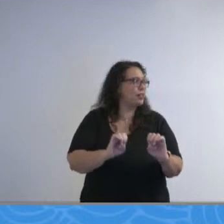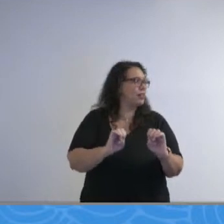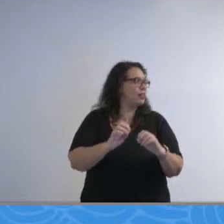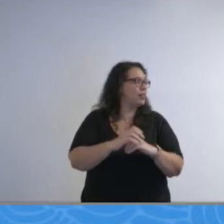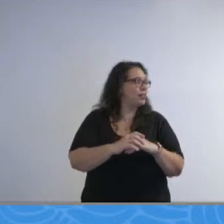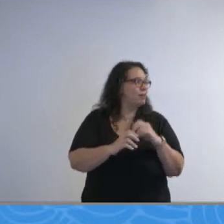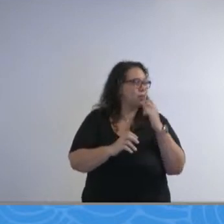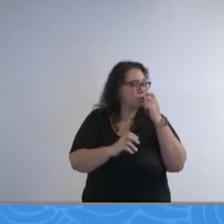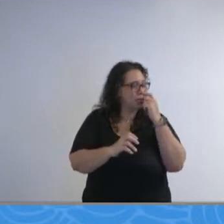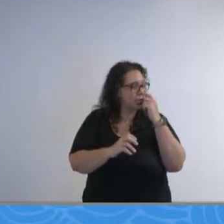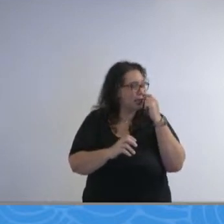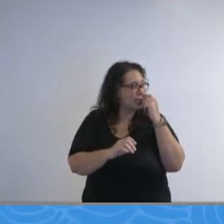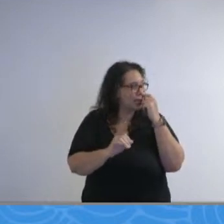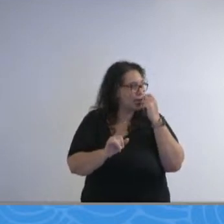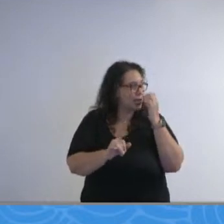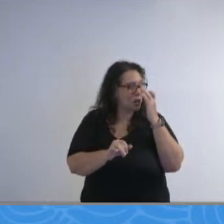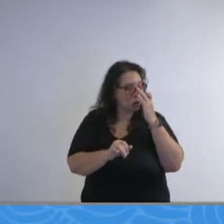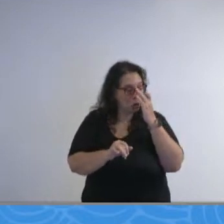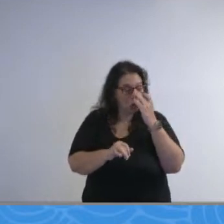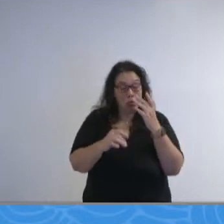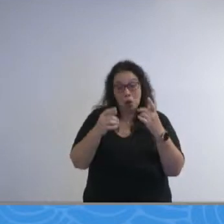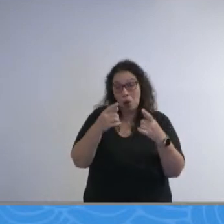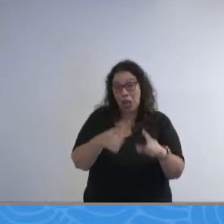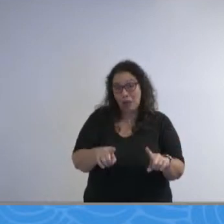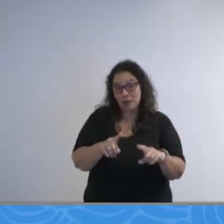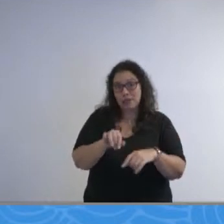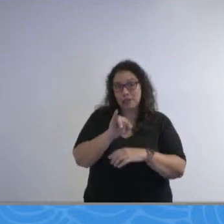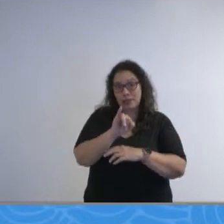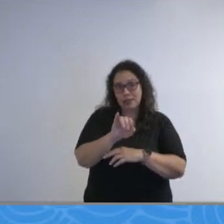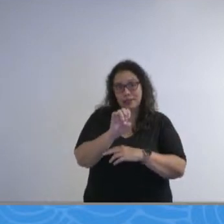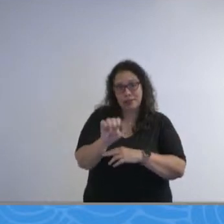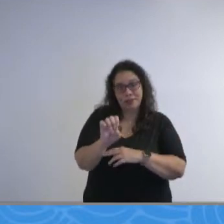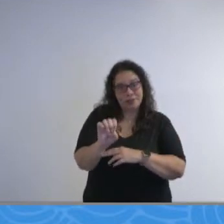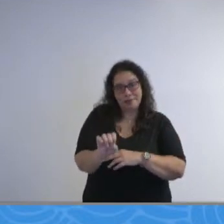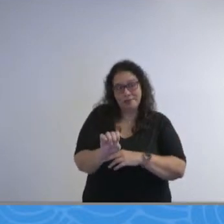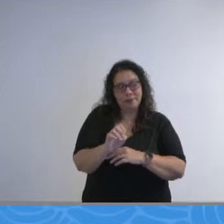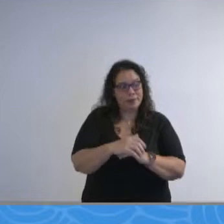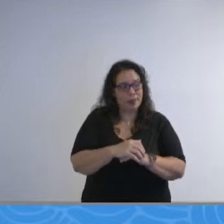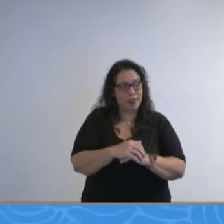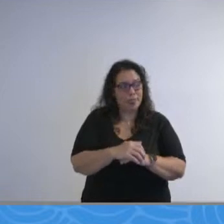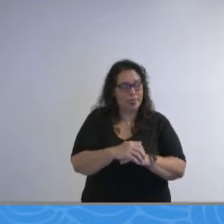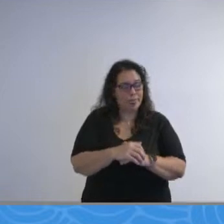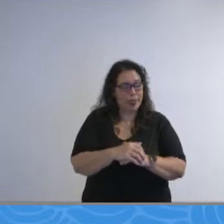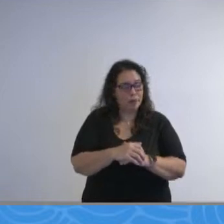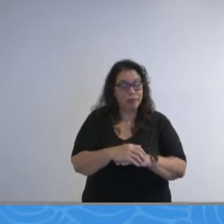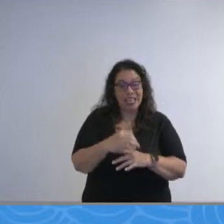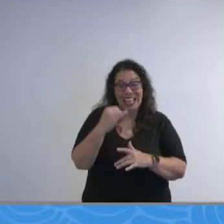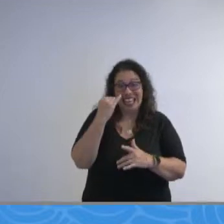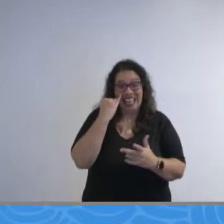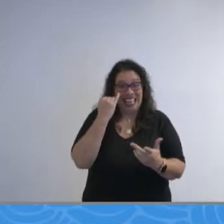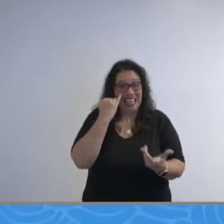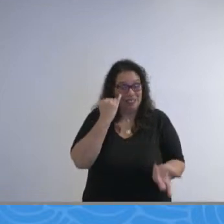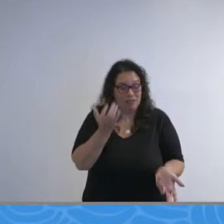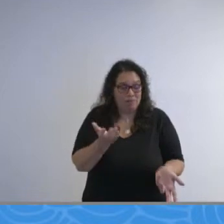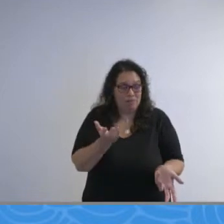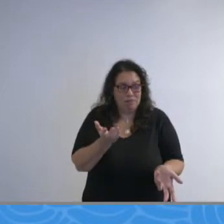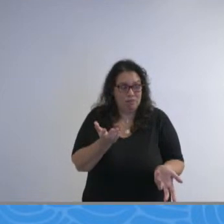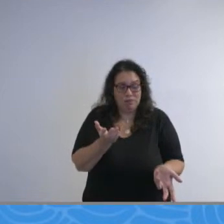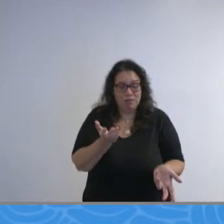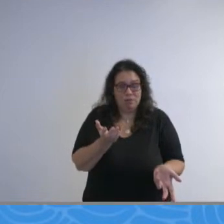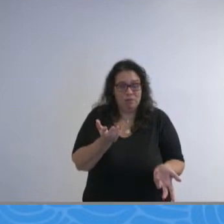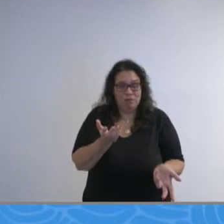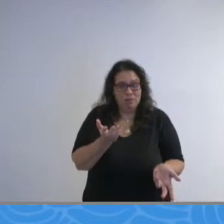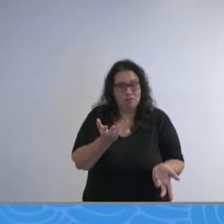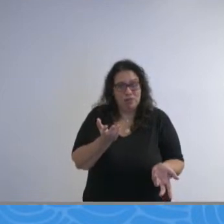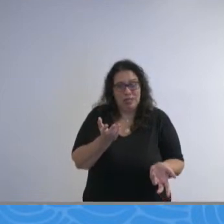parents. What happens if my child was evaluated in an independent way without letting the district